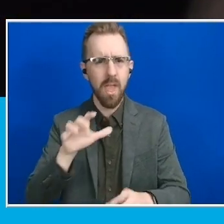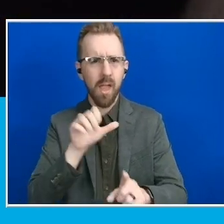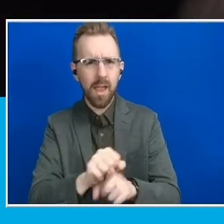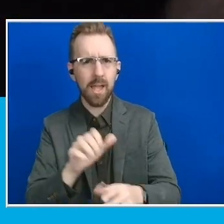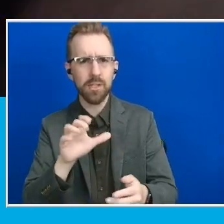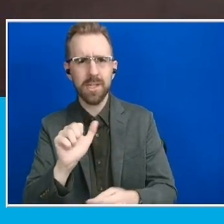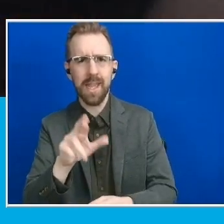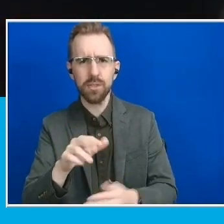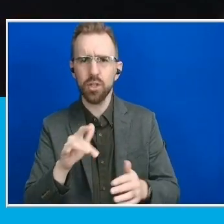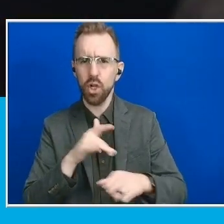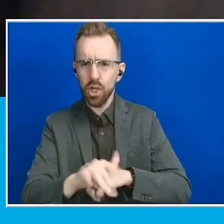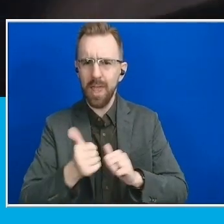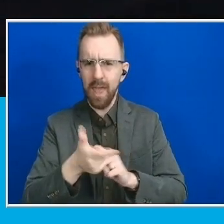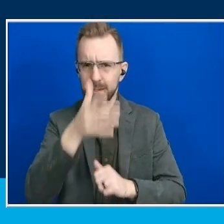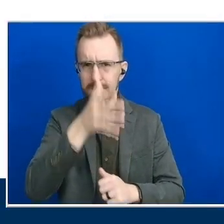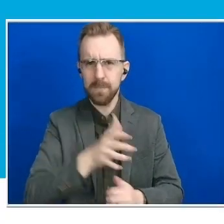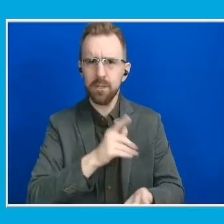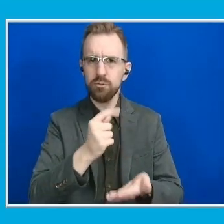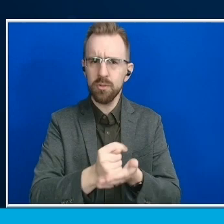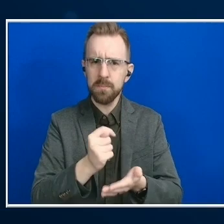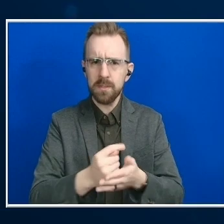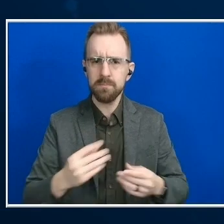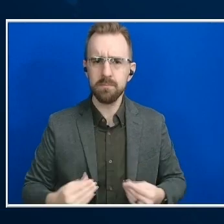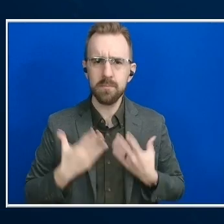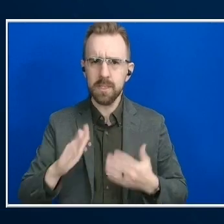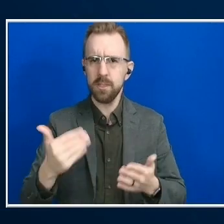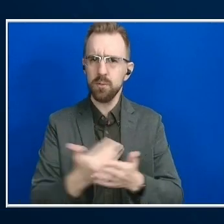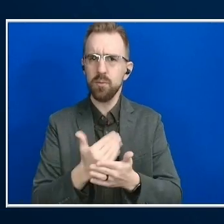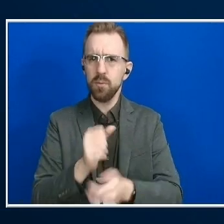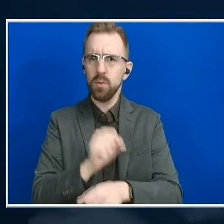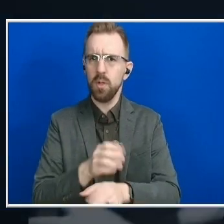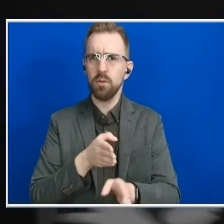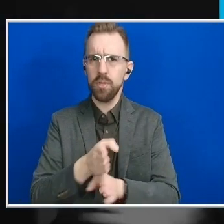man's treatment inspired his new career. Monday at 8.